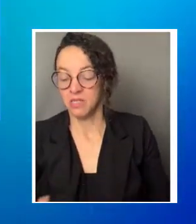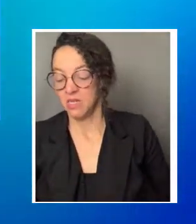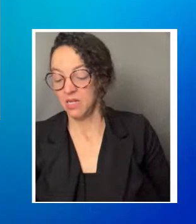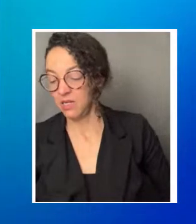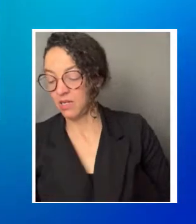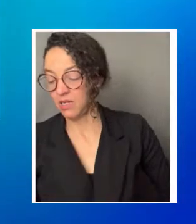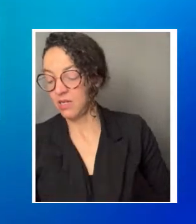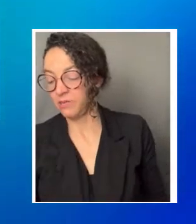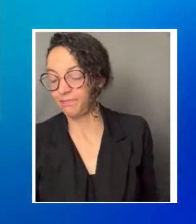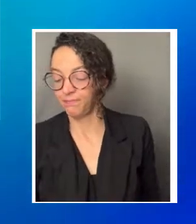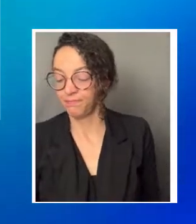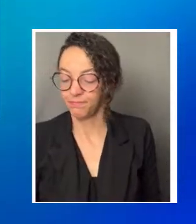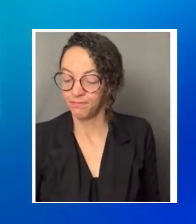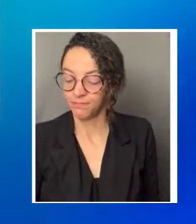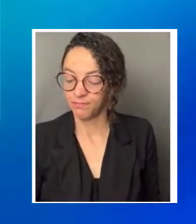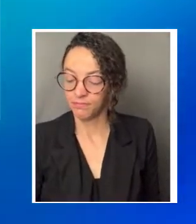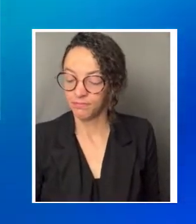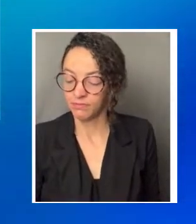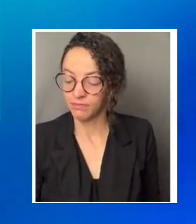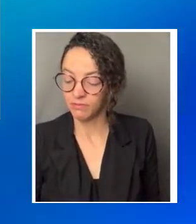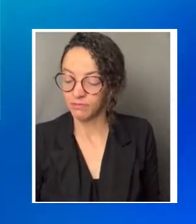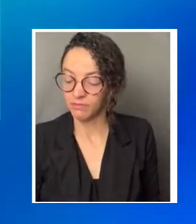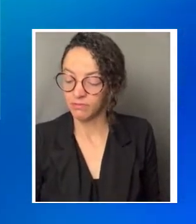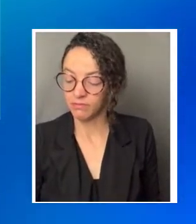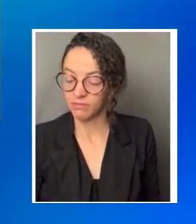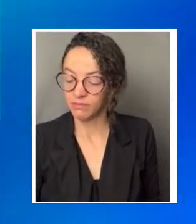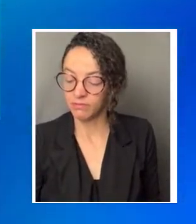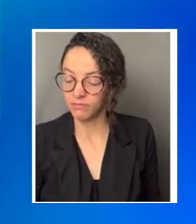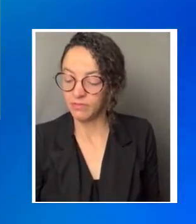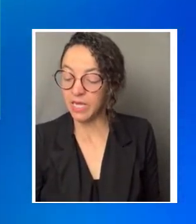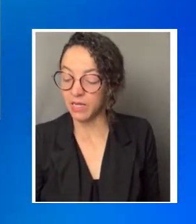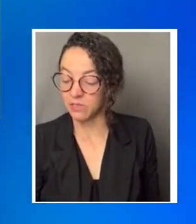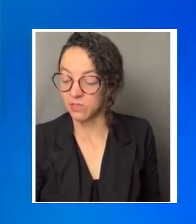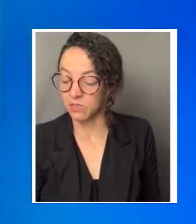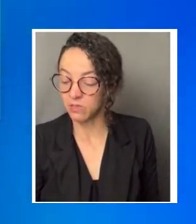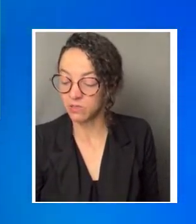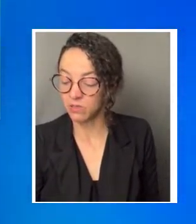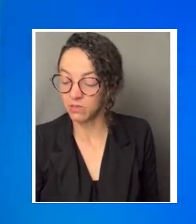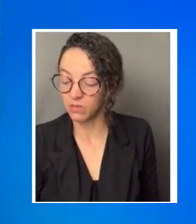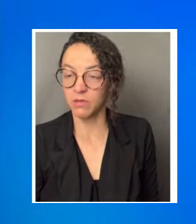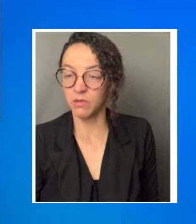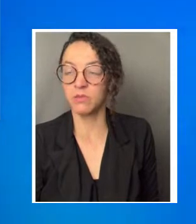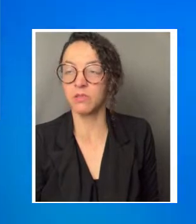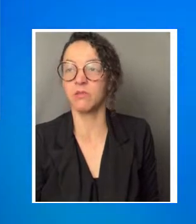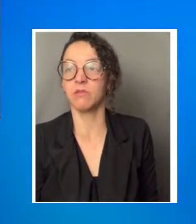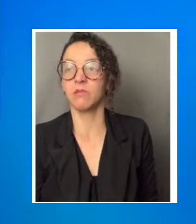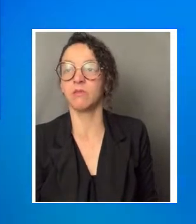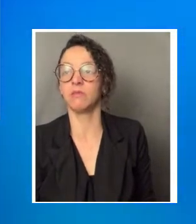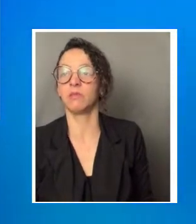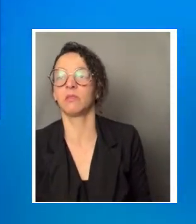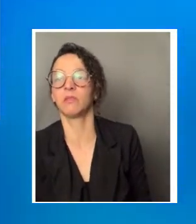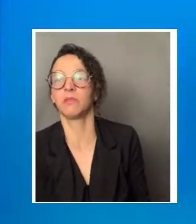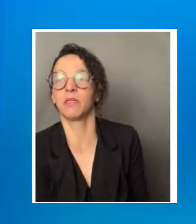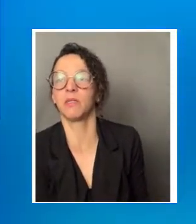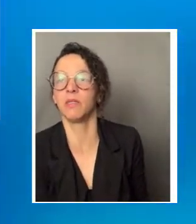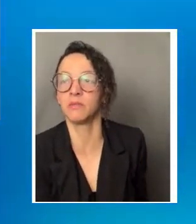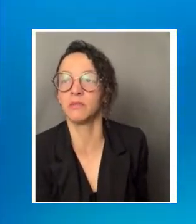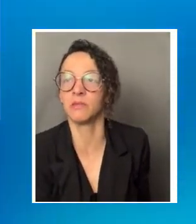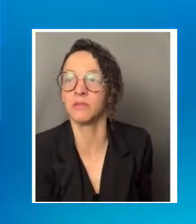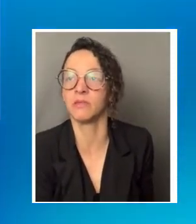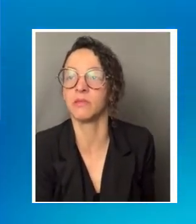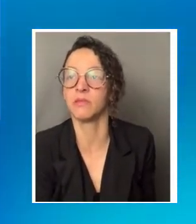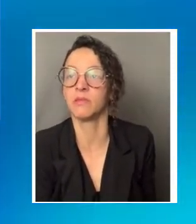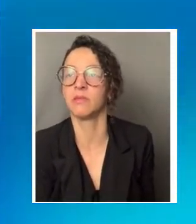scrolling again. Okay. So Great. Oh, sorry. Yeah. No, sorry. Okay. Okay. Great.